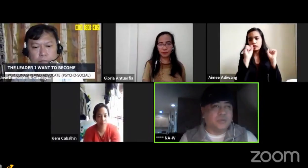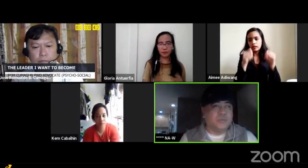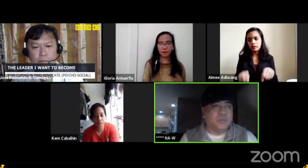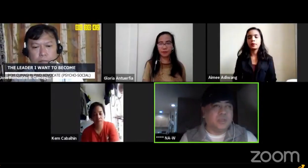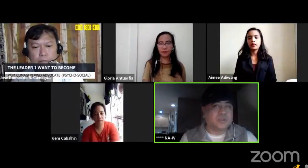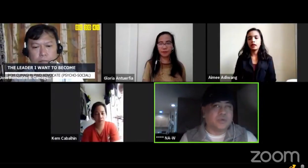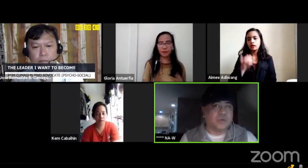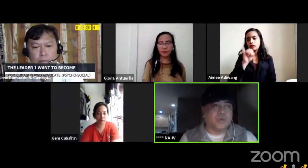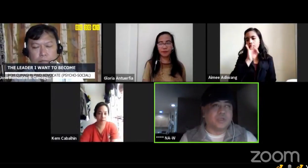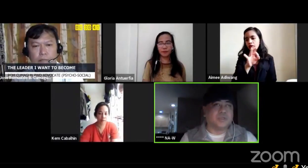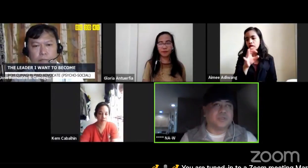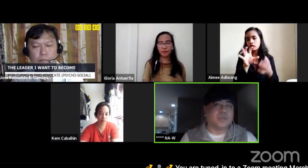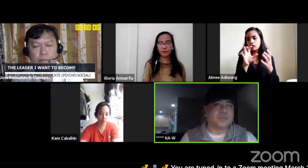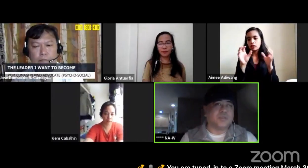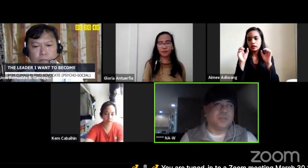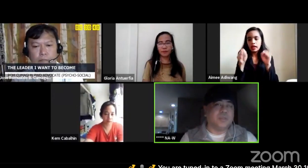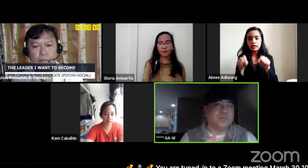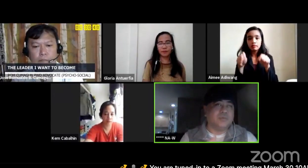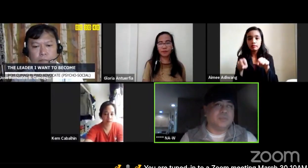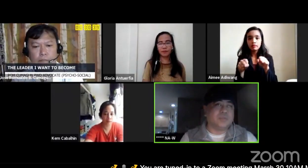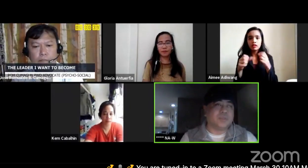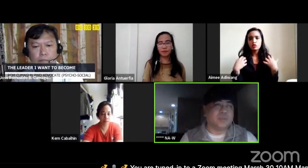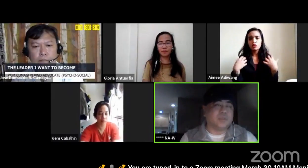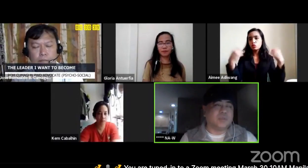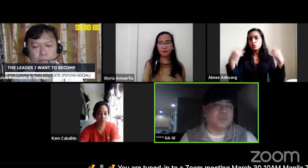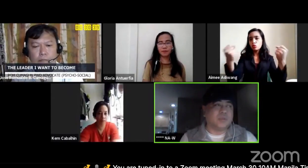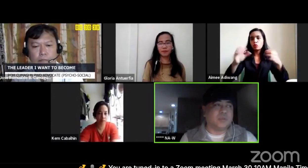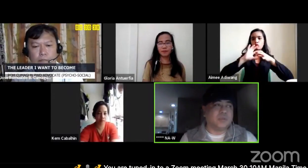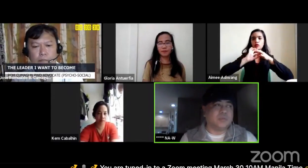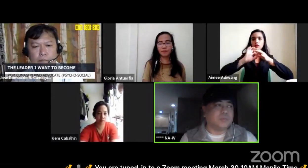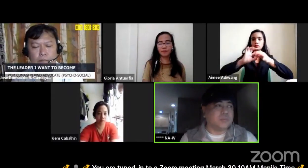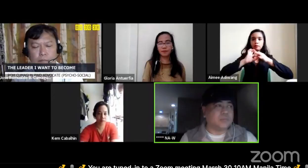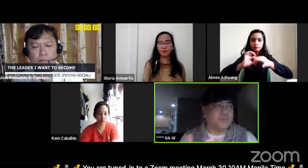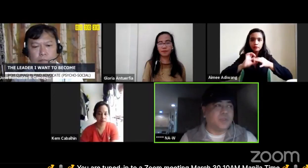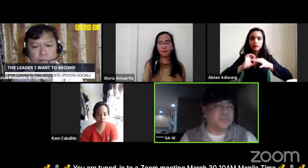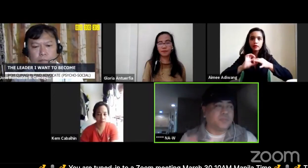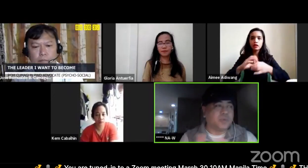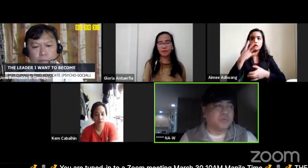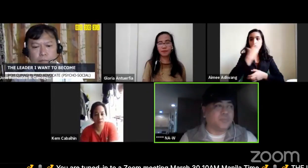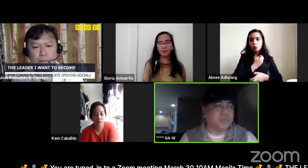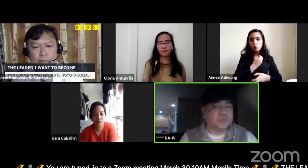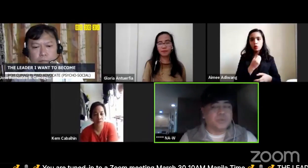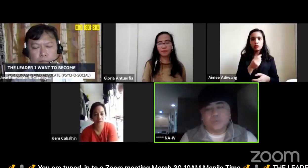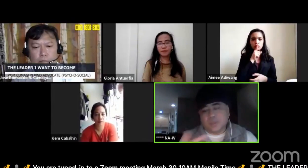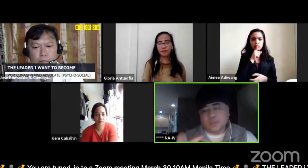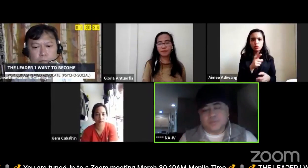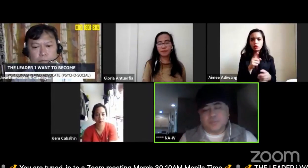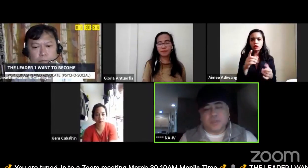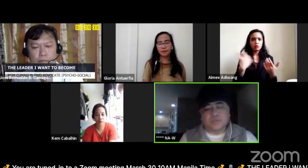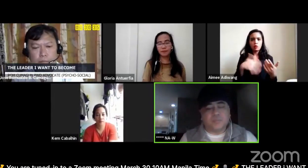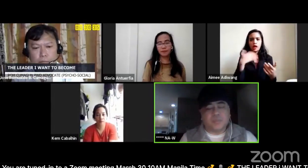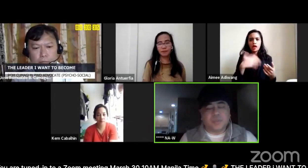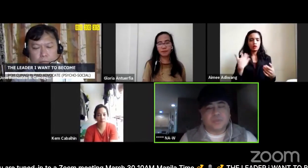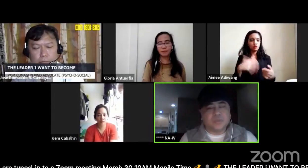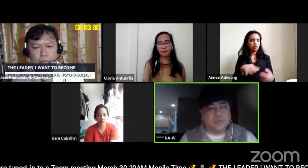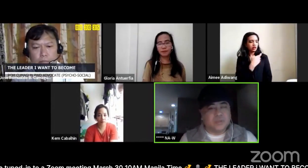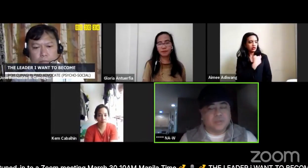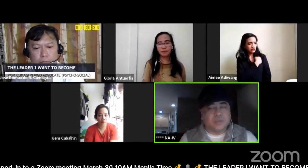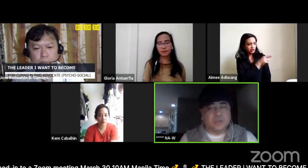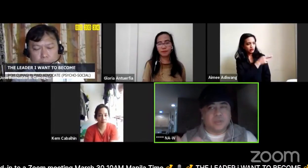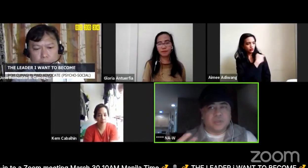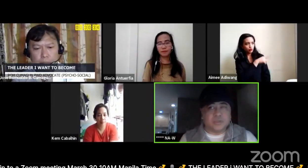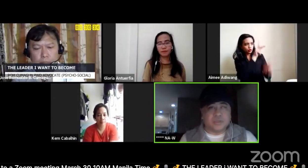It could be a strong connection as somebody who is a very spiritual person to a non-spiritual